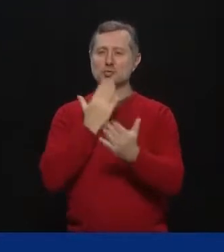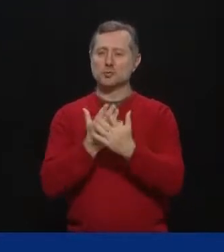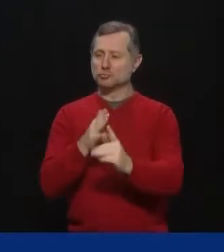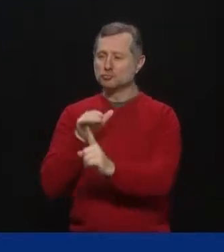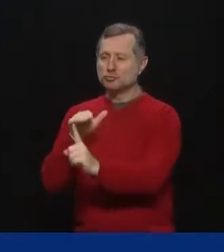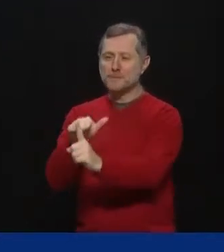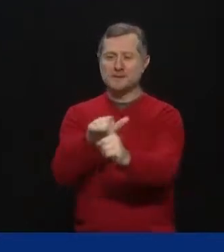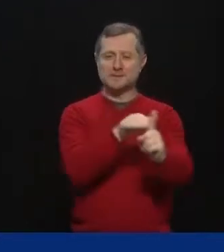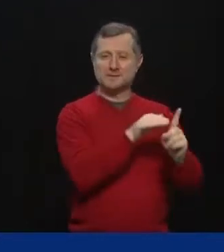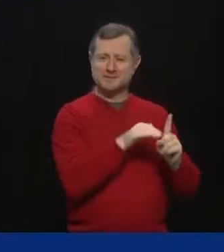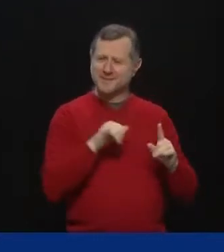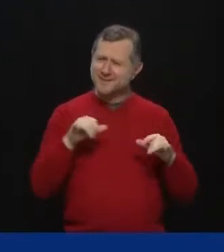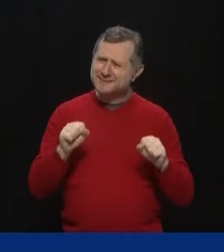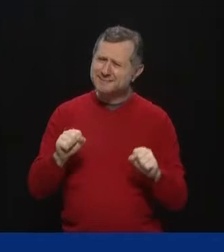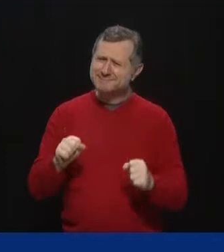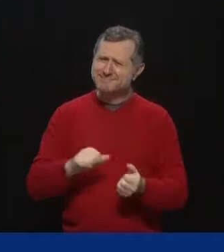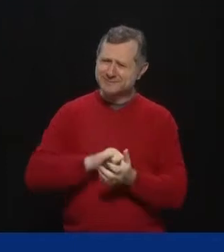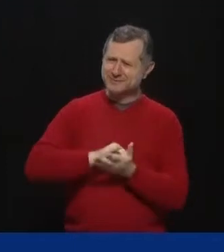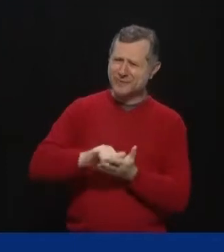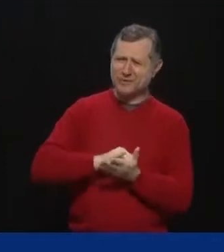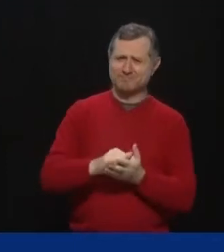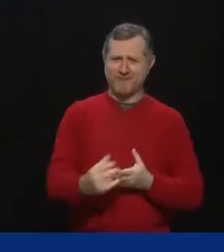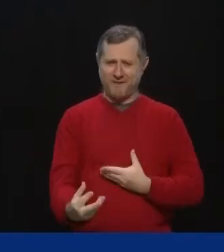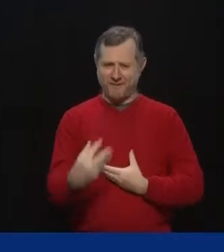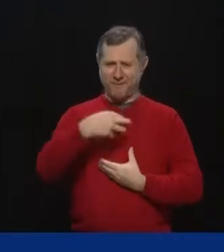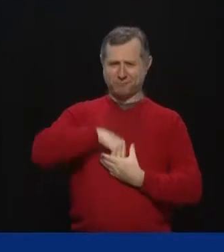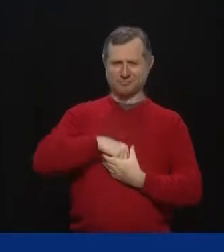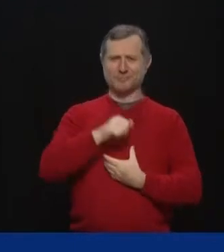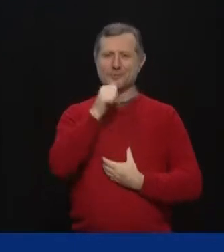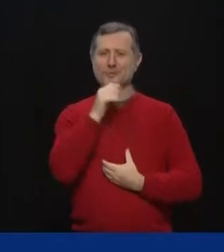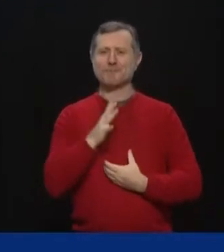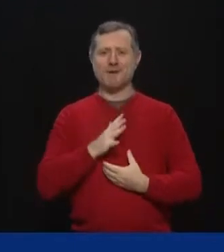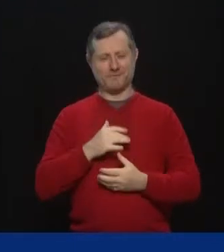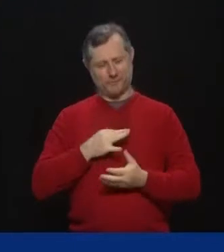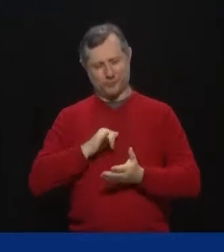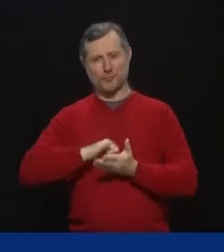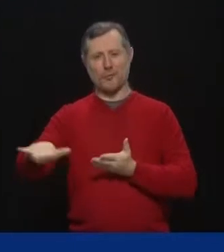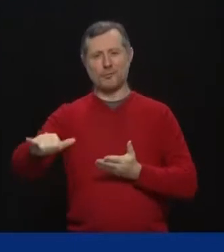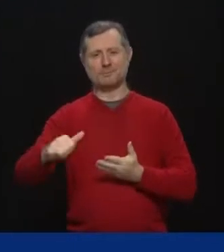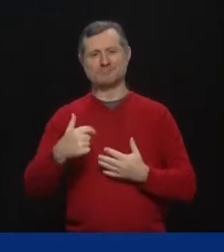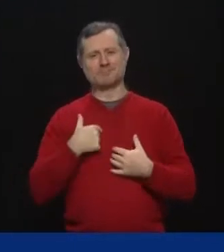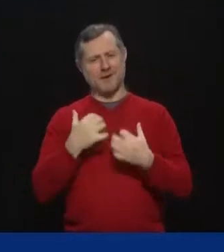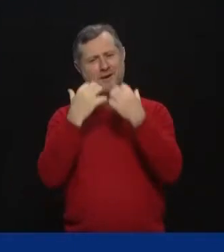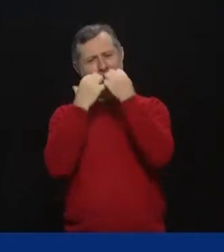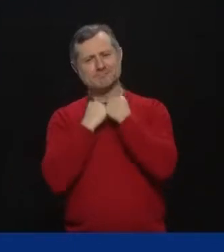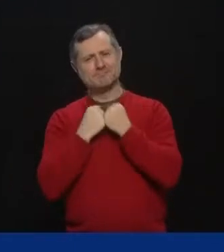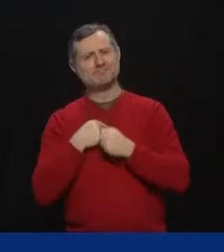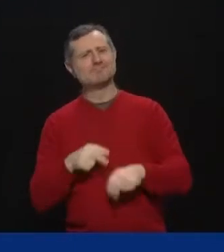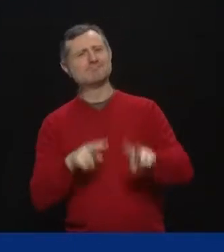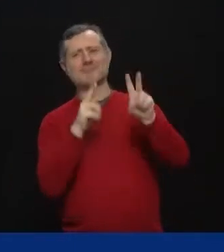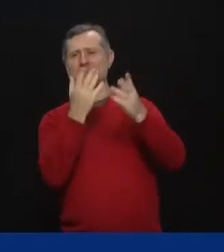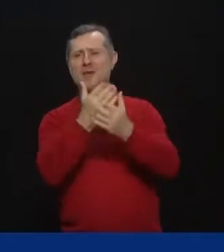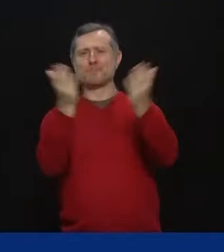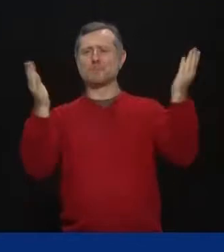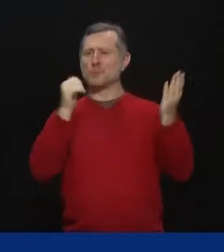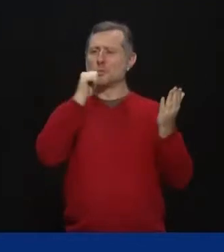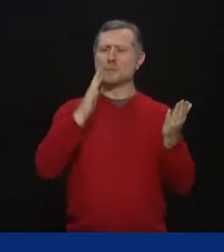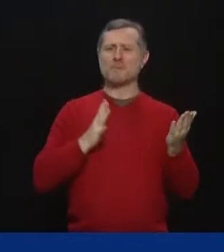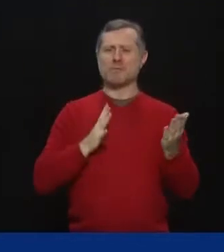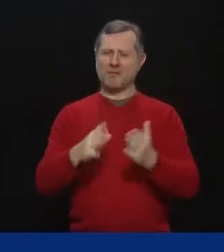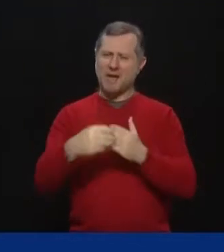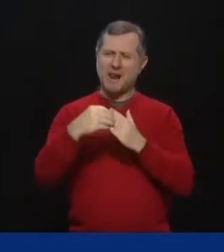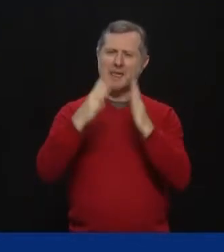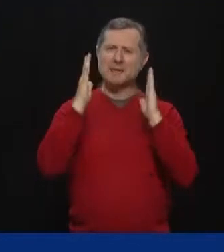our DNA as New Yorkers, as New York women in particular, we carry their weight on our shoulders, the burdens that they had